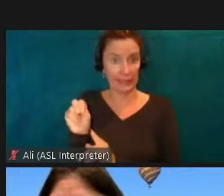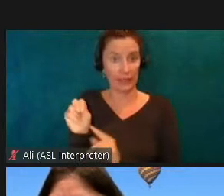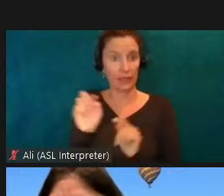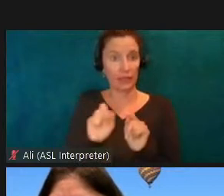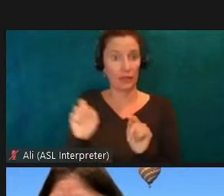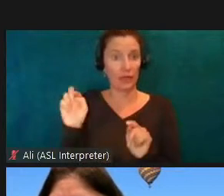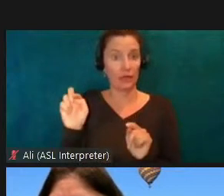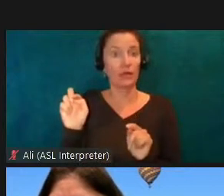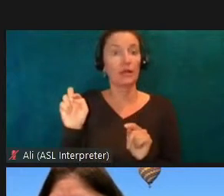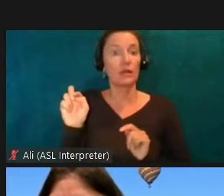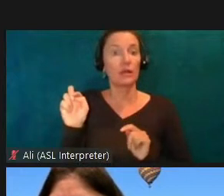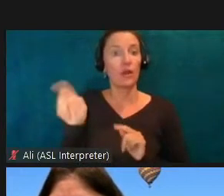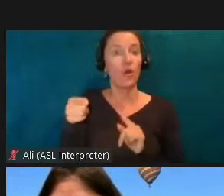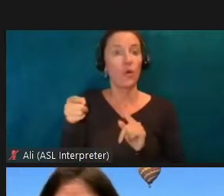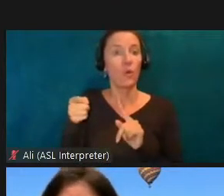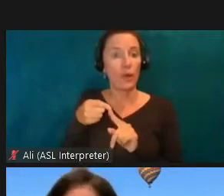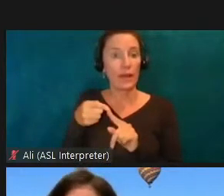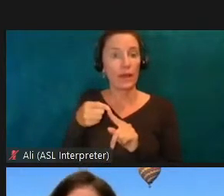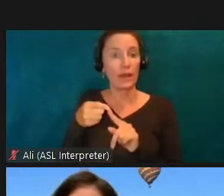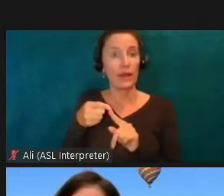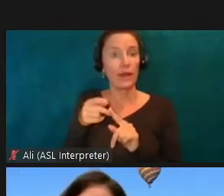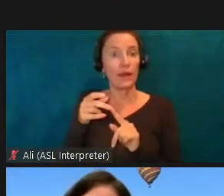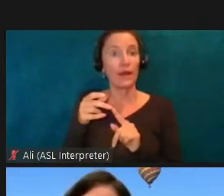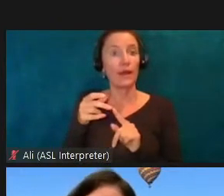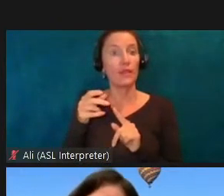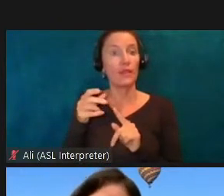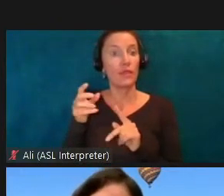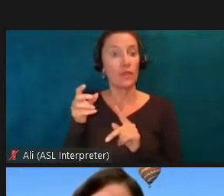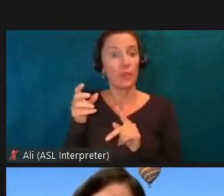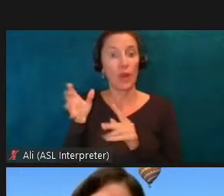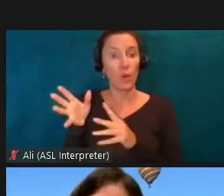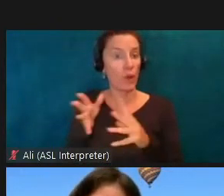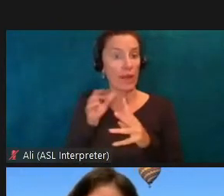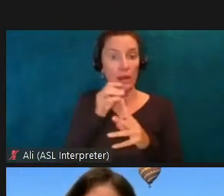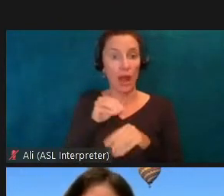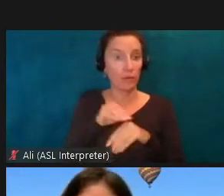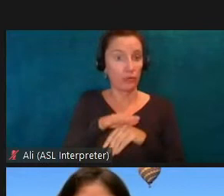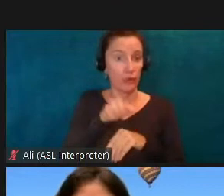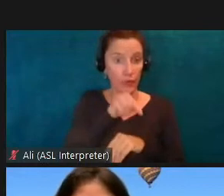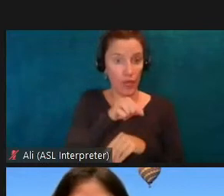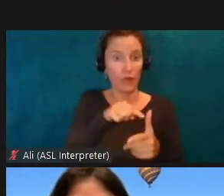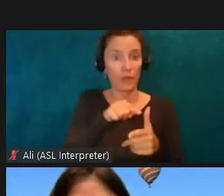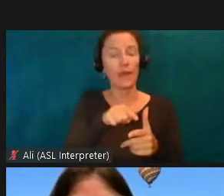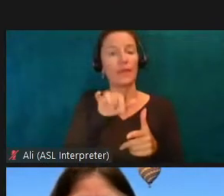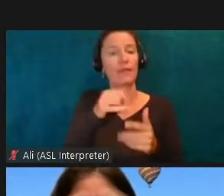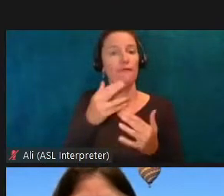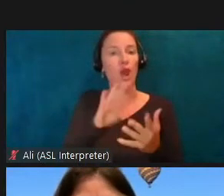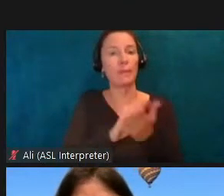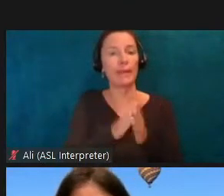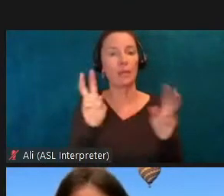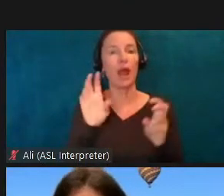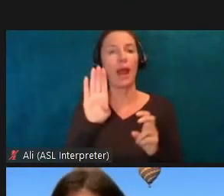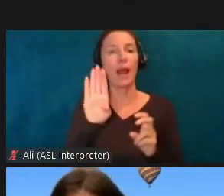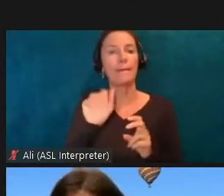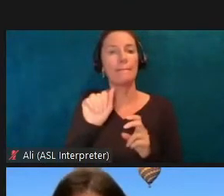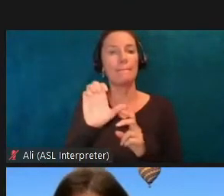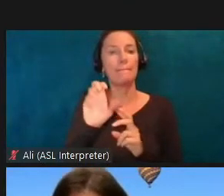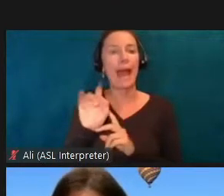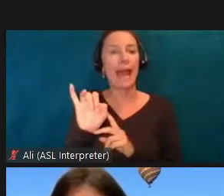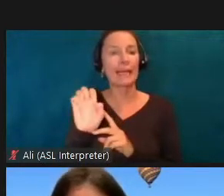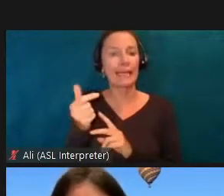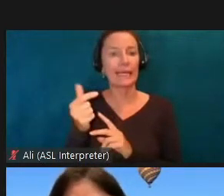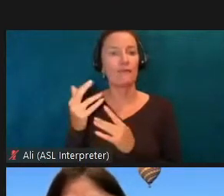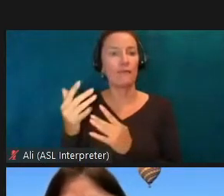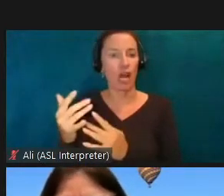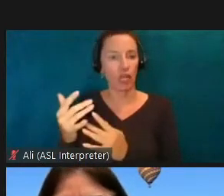Once those areas got out of the wind, the fire became a backing fire down into those communities, which has given us time to get